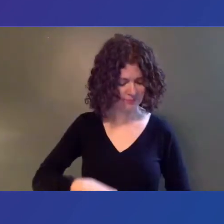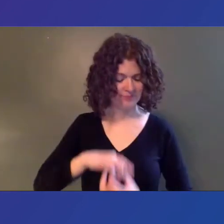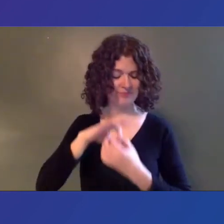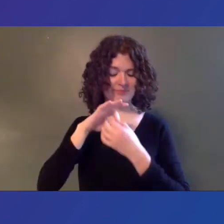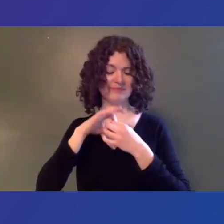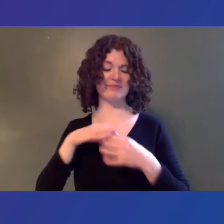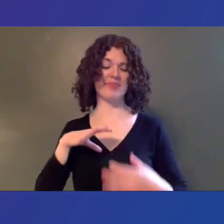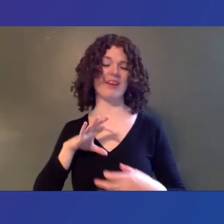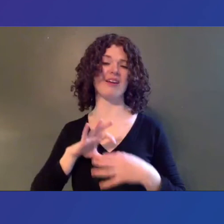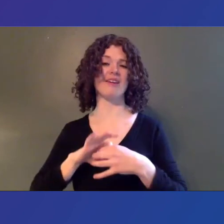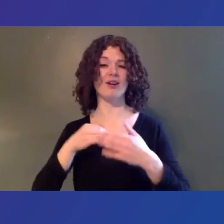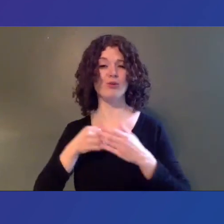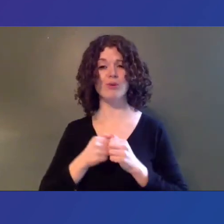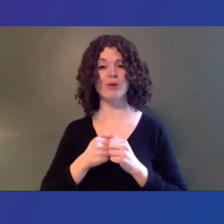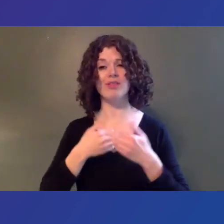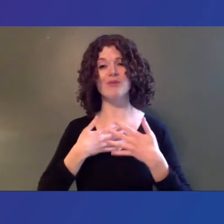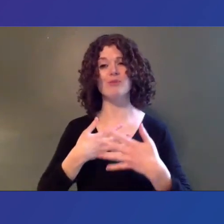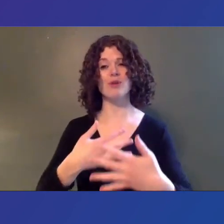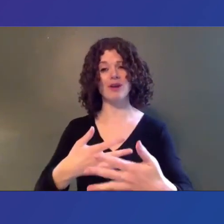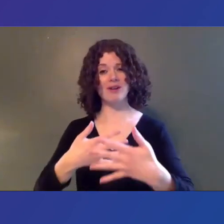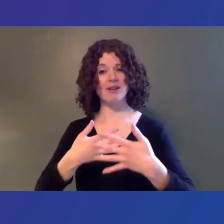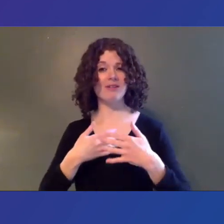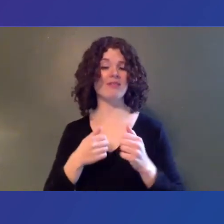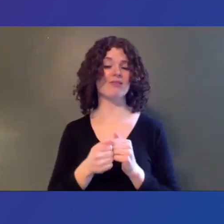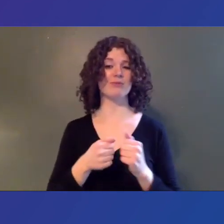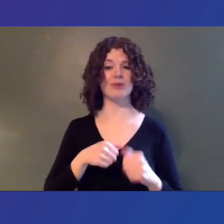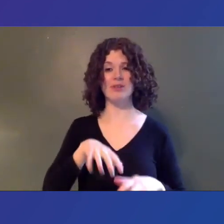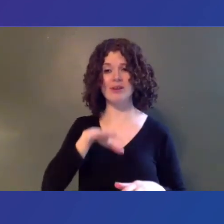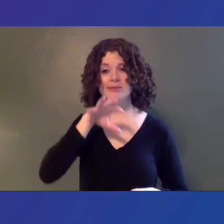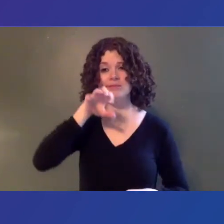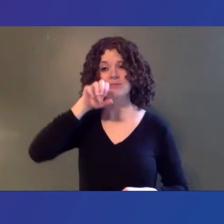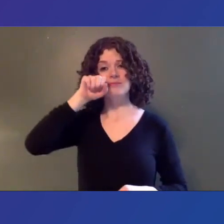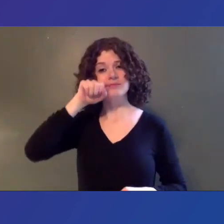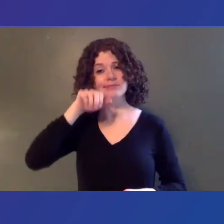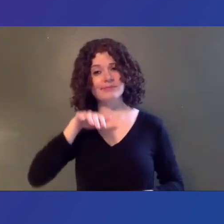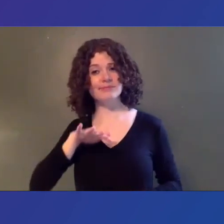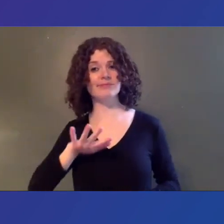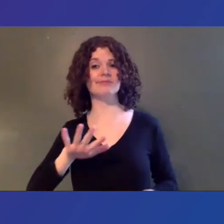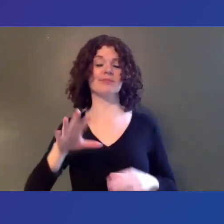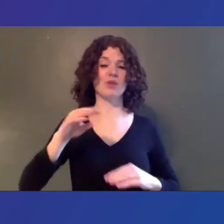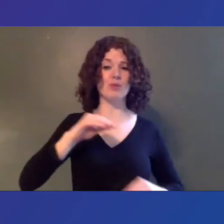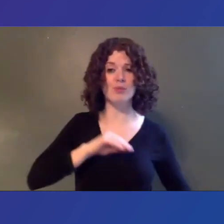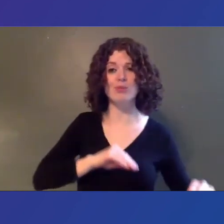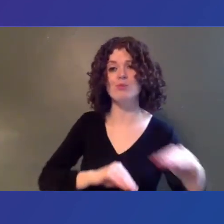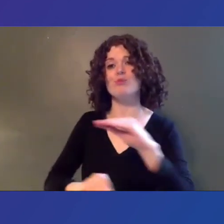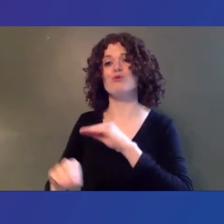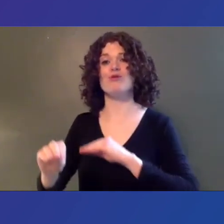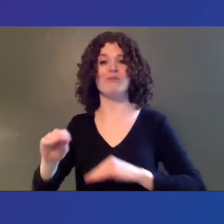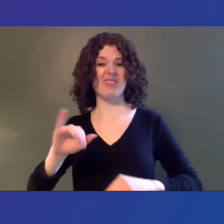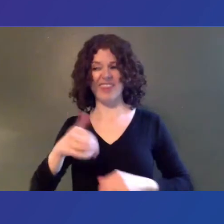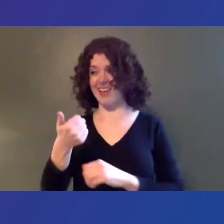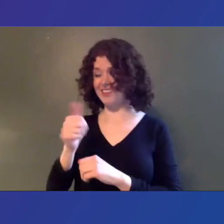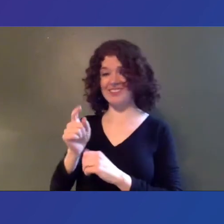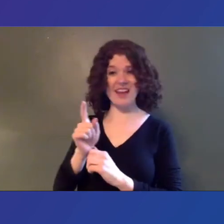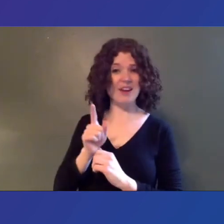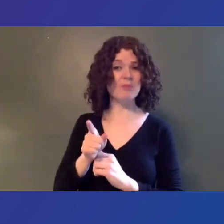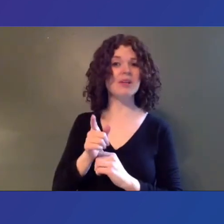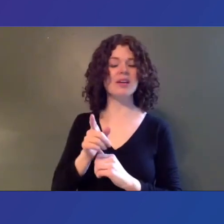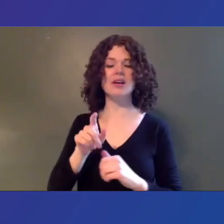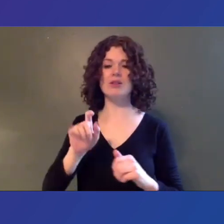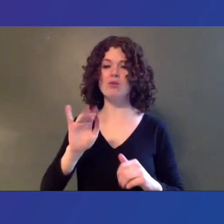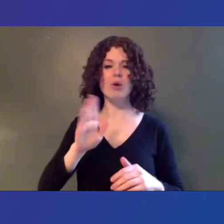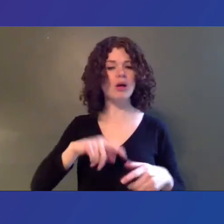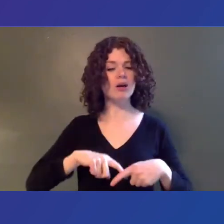your movement and I think that will give you a moment of pause